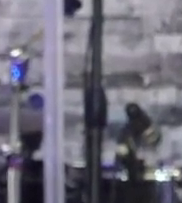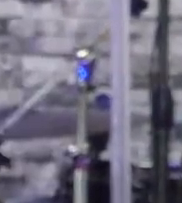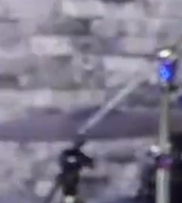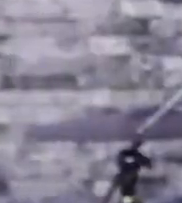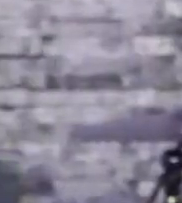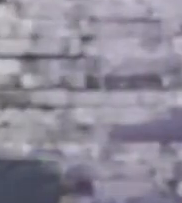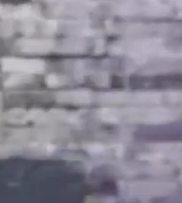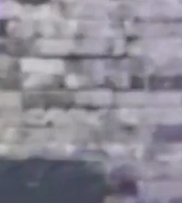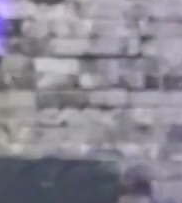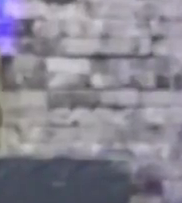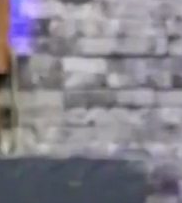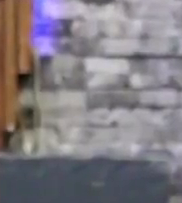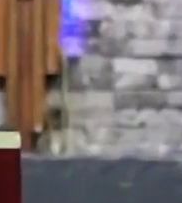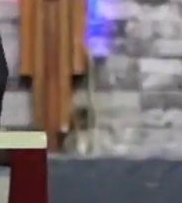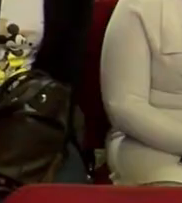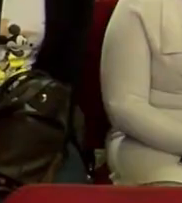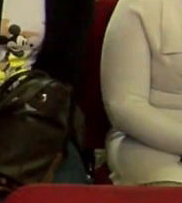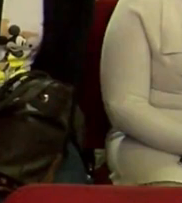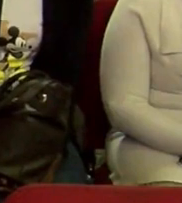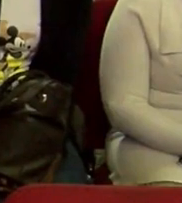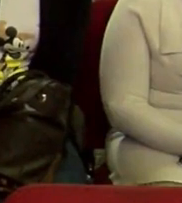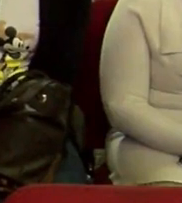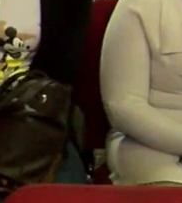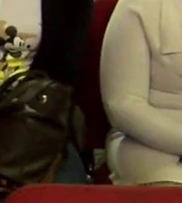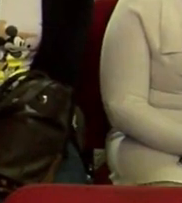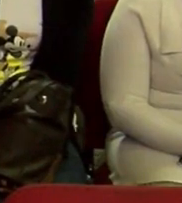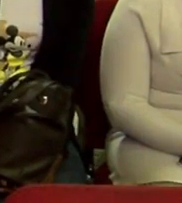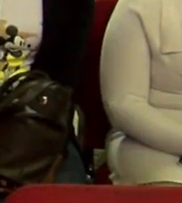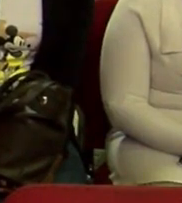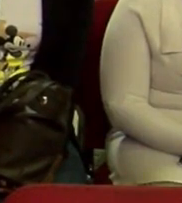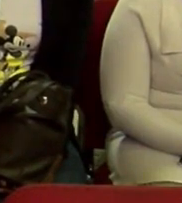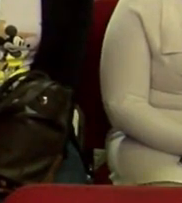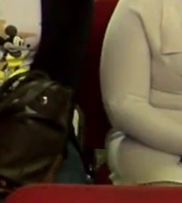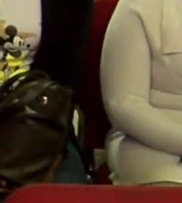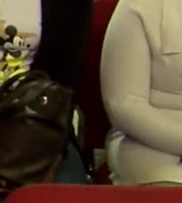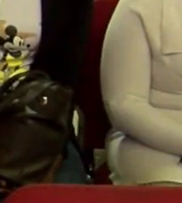Say your God. Look at somebody and find somebody